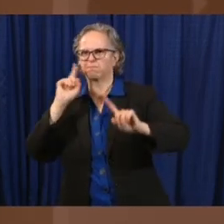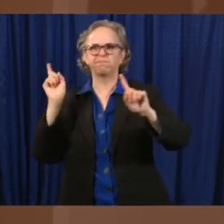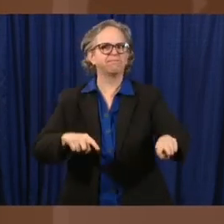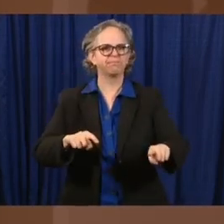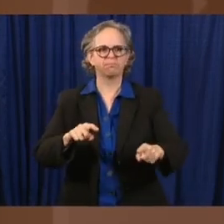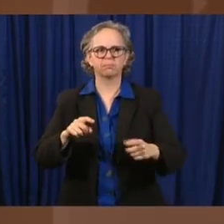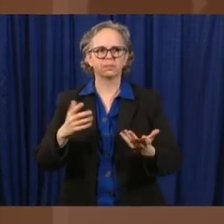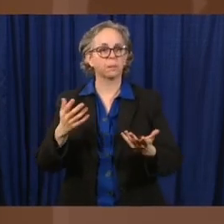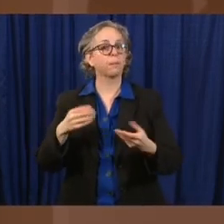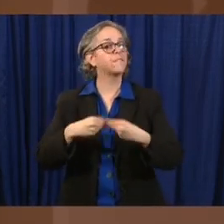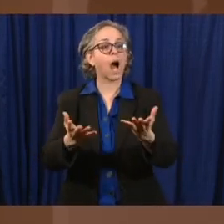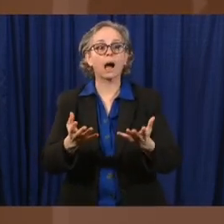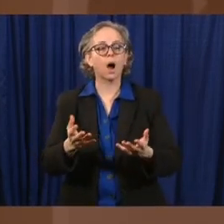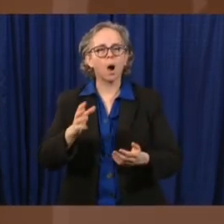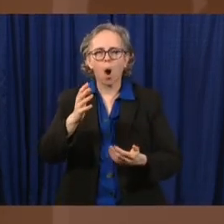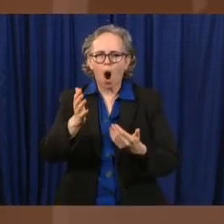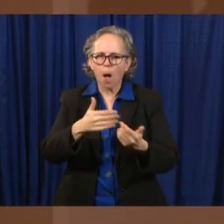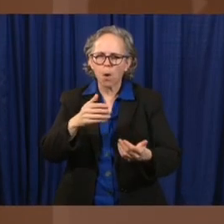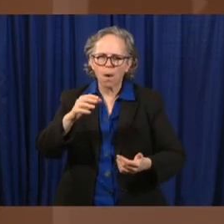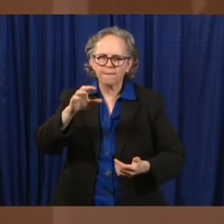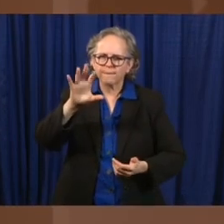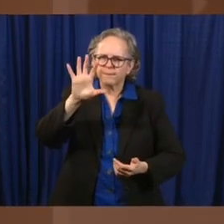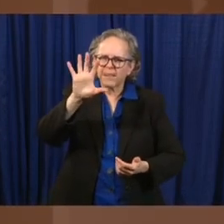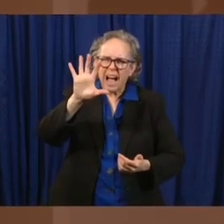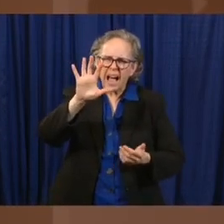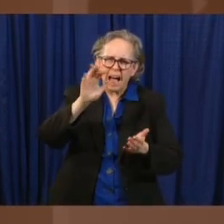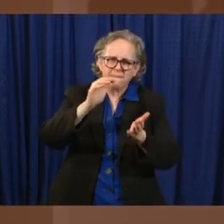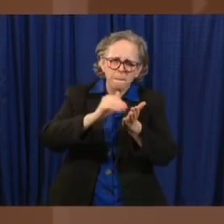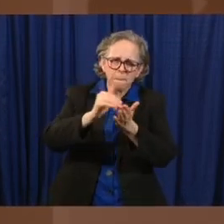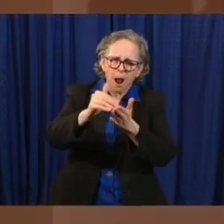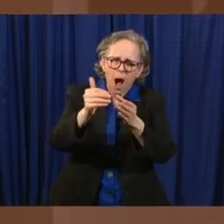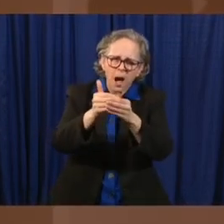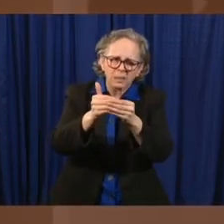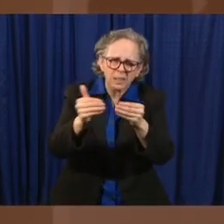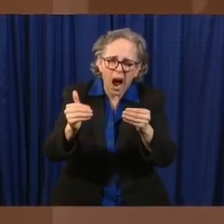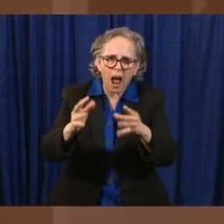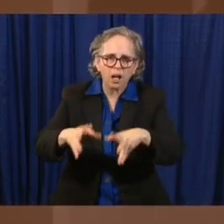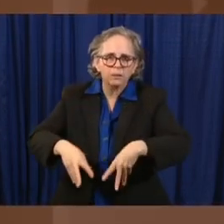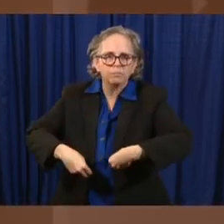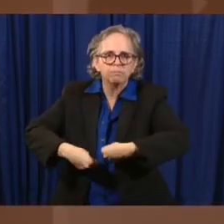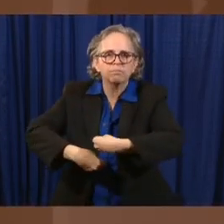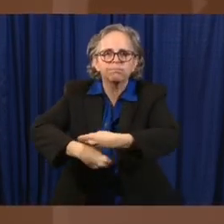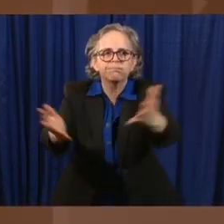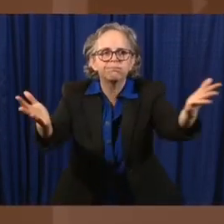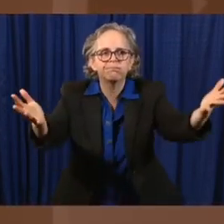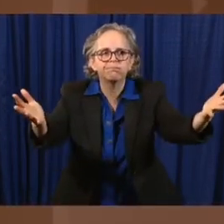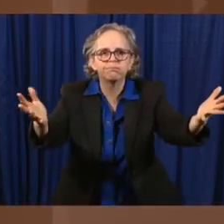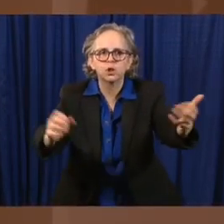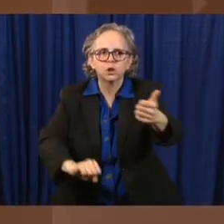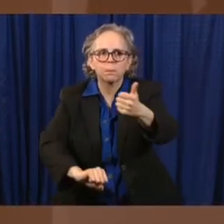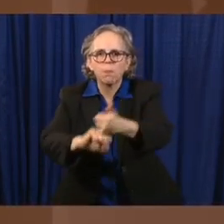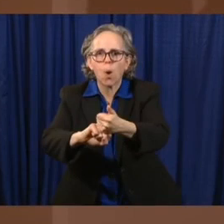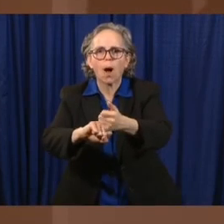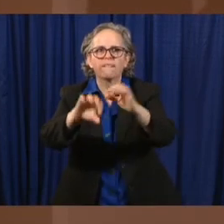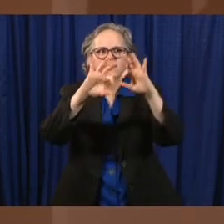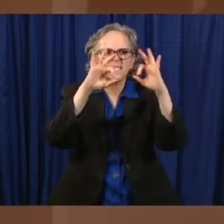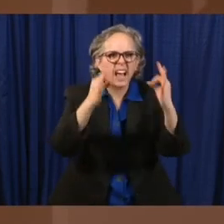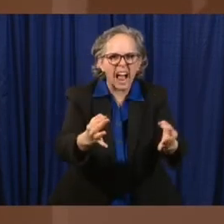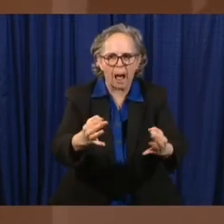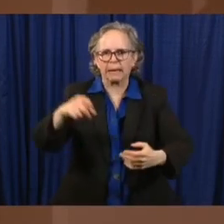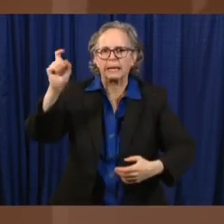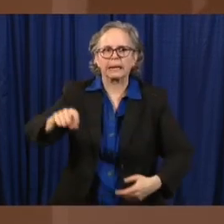from the Temporary Assistance to Needy Families Block Grant, TANF Block Grant, to support Ohio's 12 Feeding America